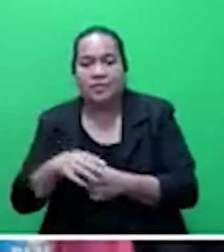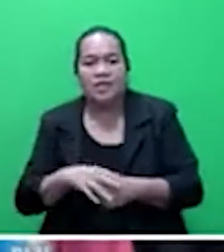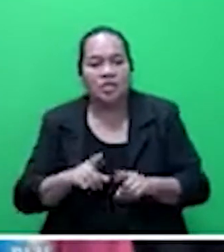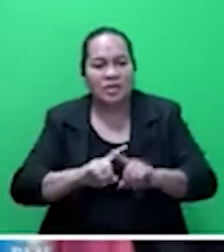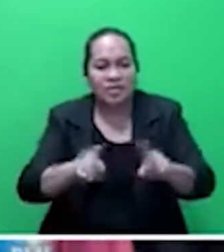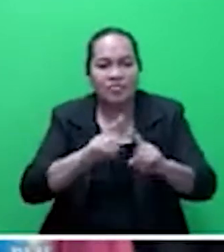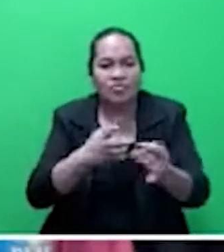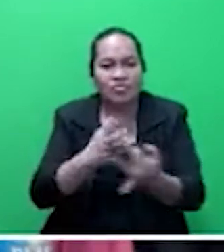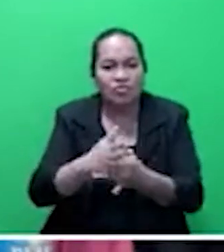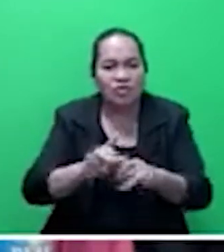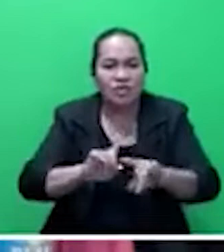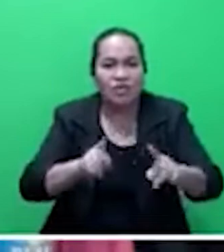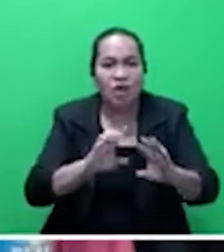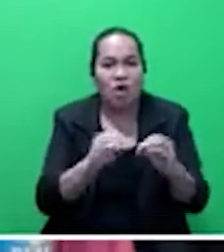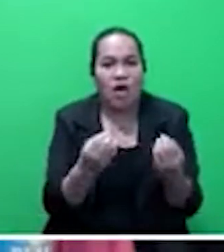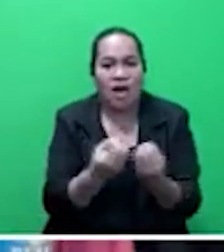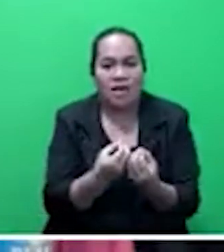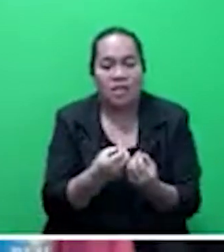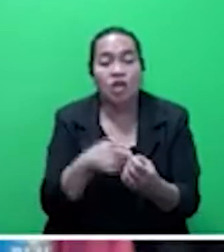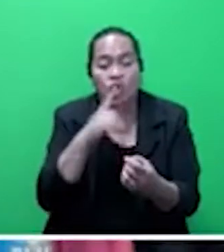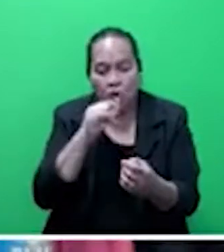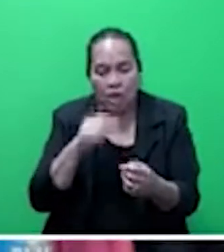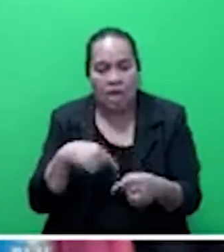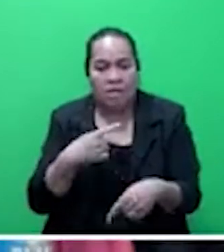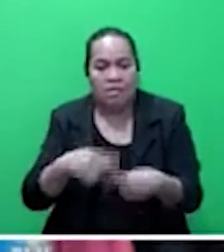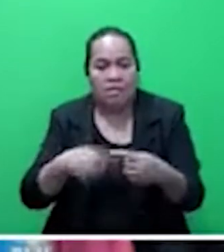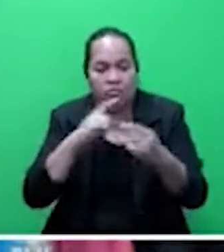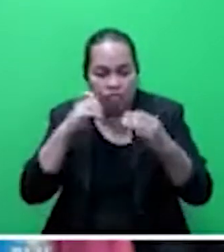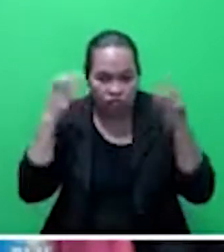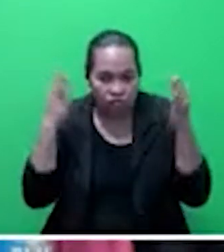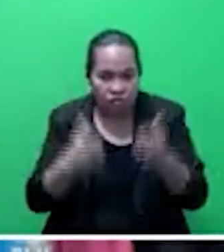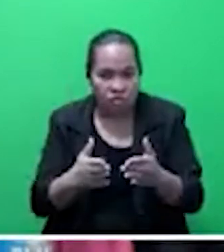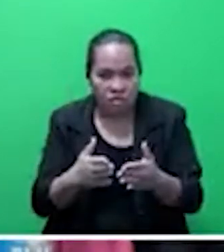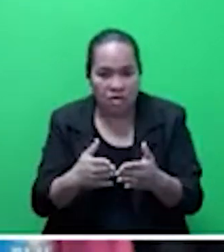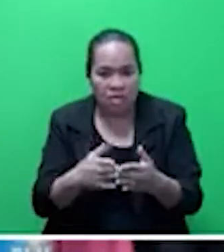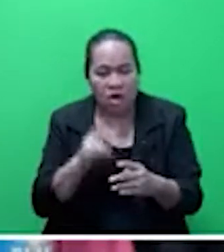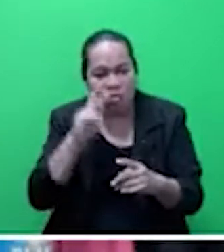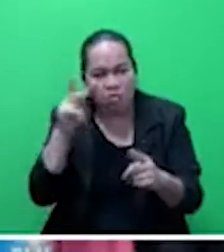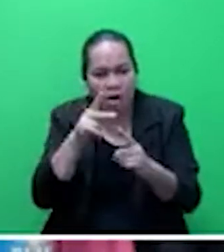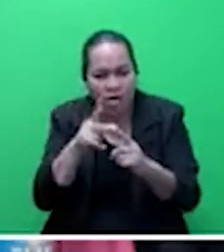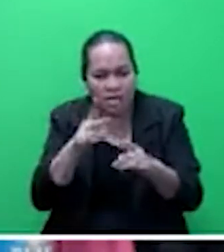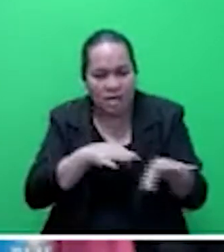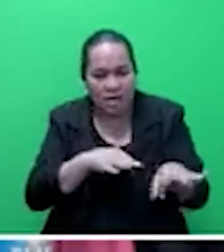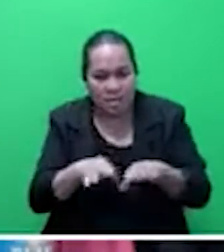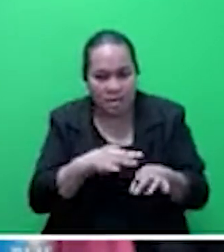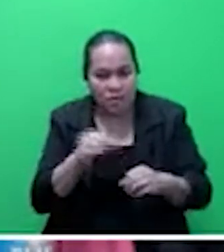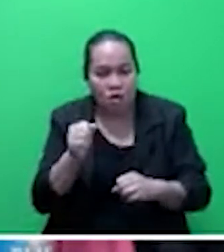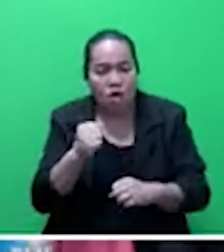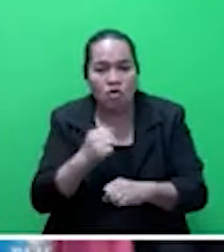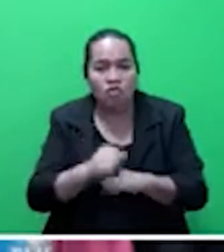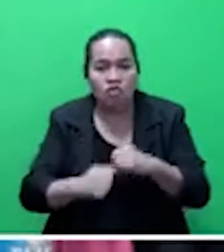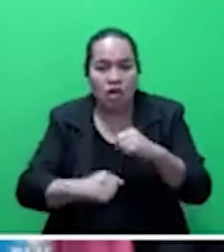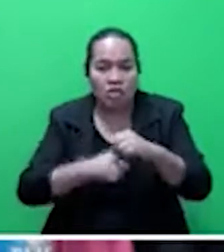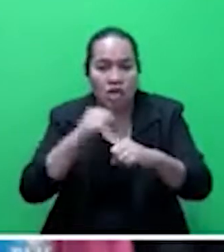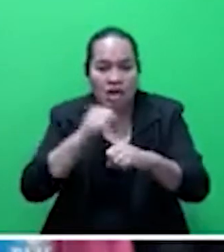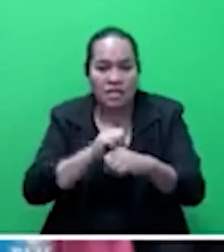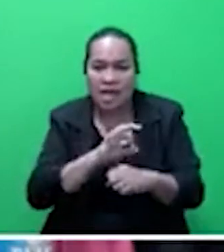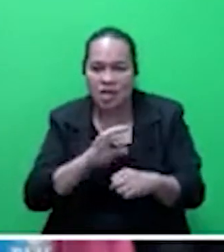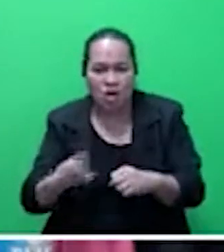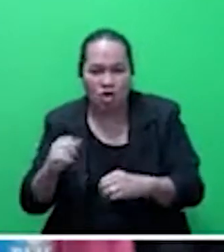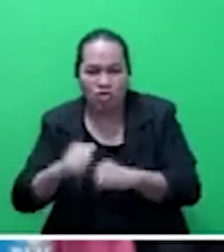organizations to enable a continued focus on priorities and plans for structural and non-structural measures